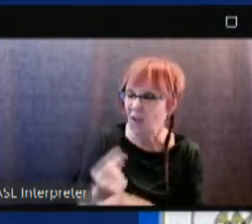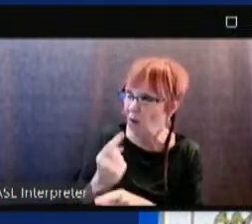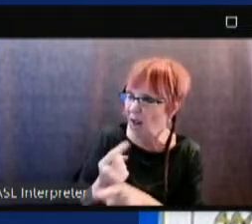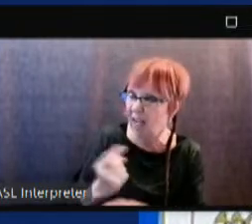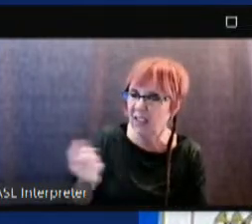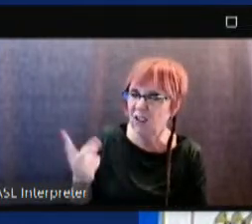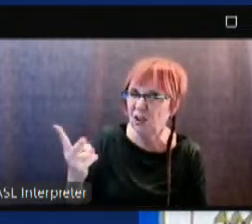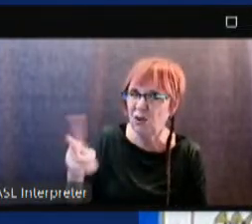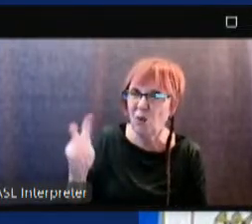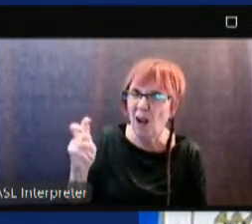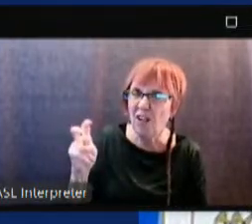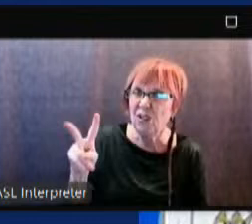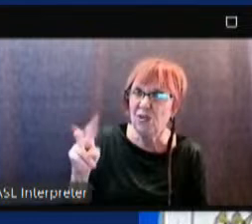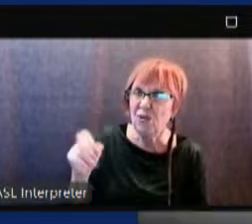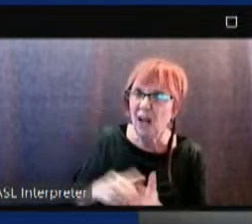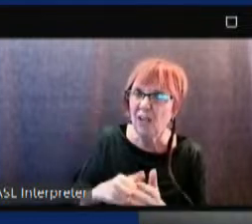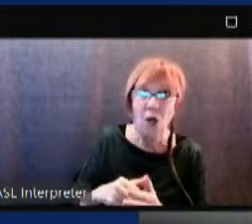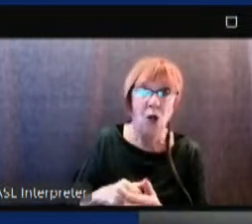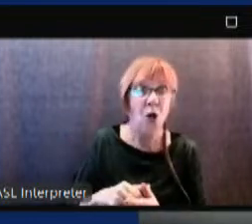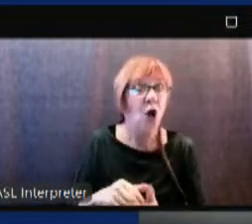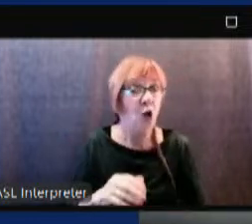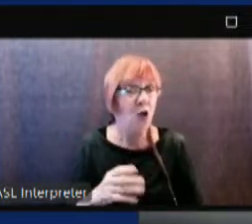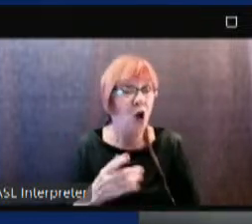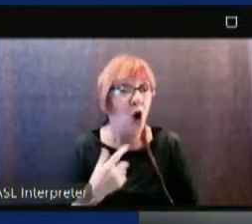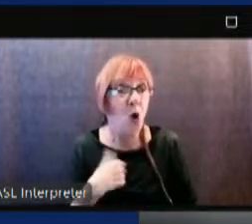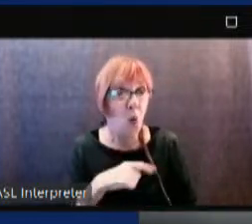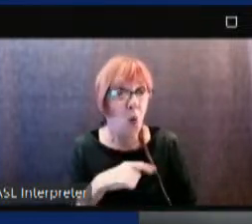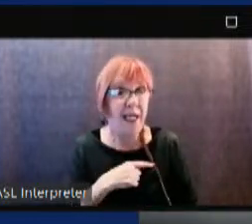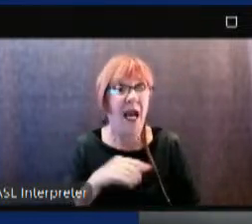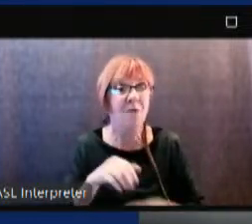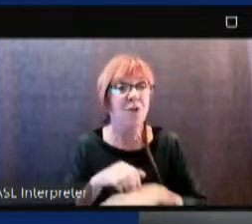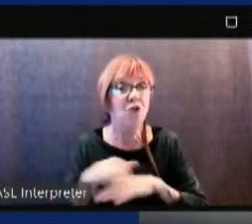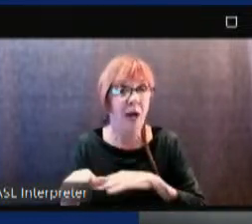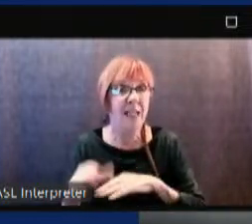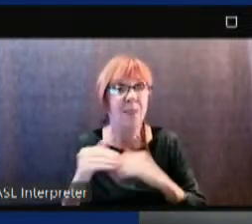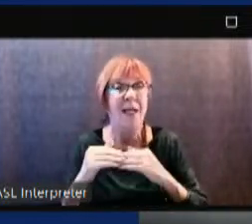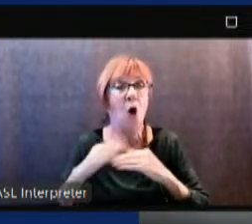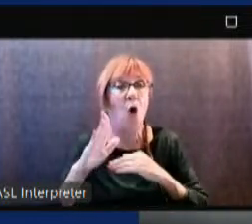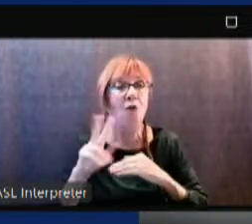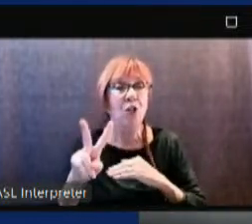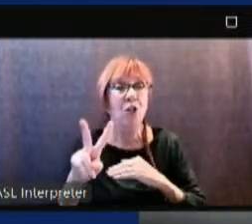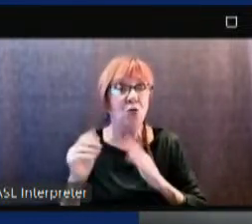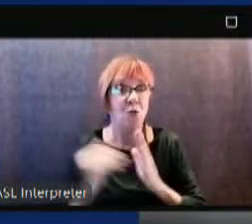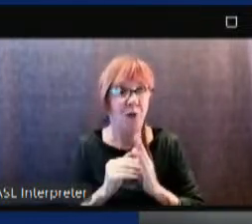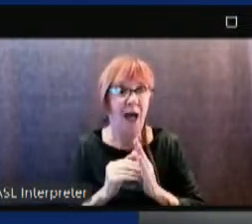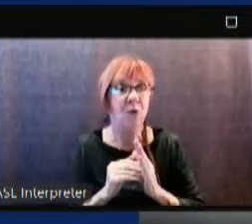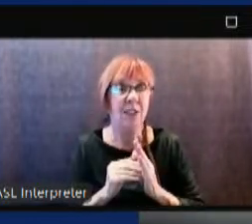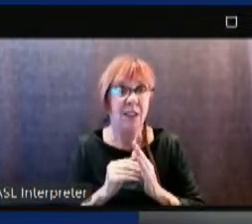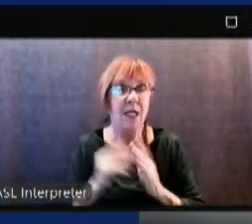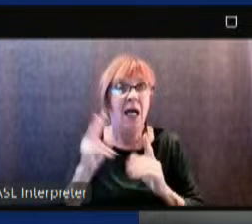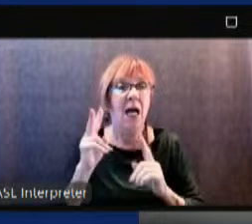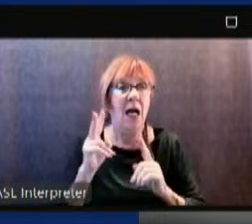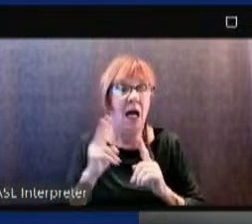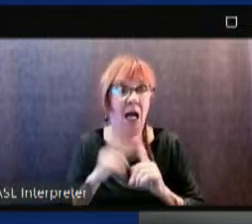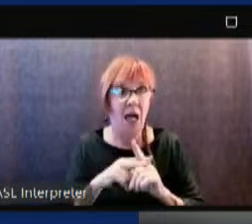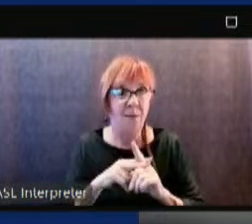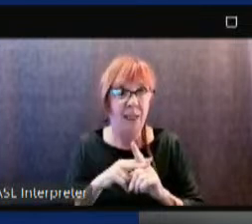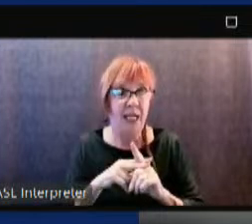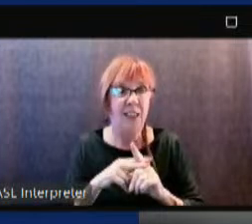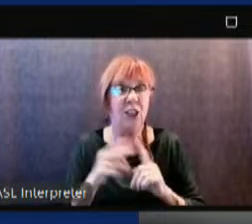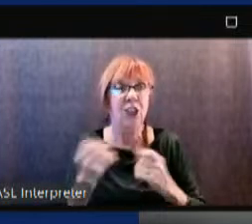that 200 a day? Oh, so we've transmitted over 2,000 to Army Corps as of